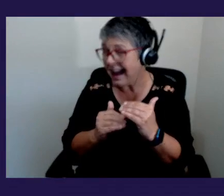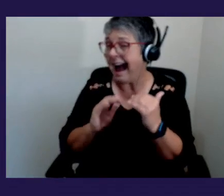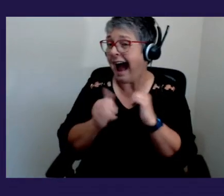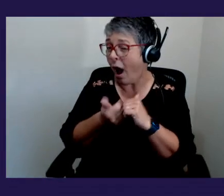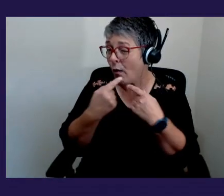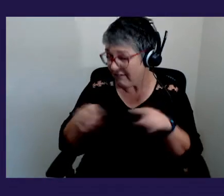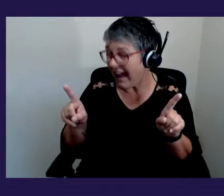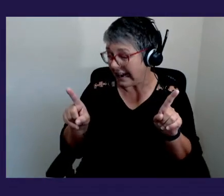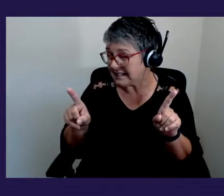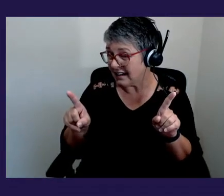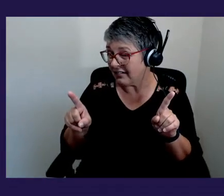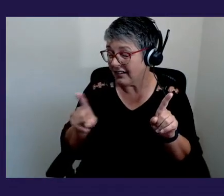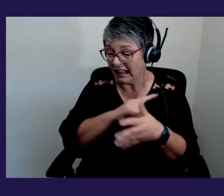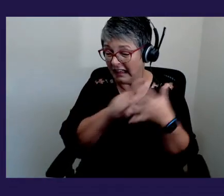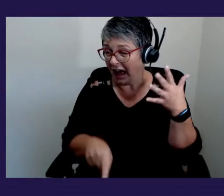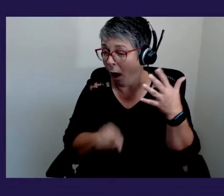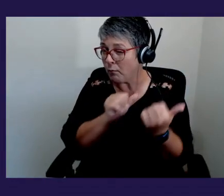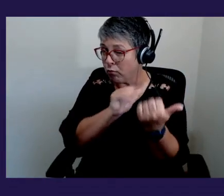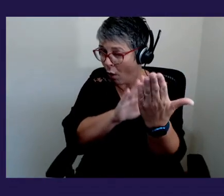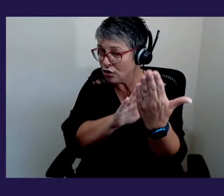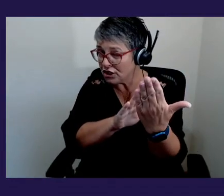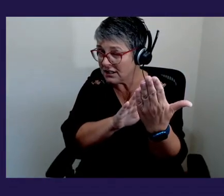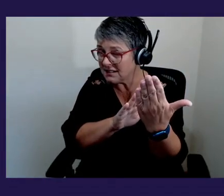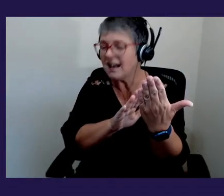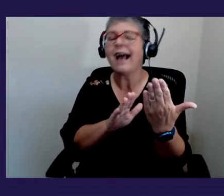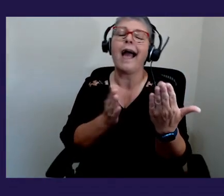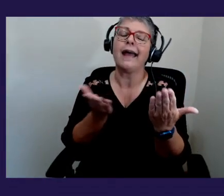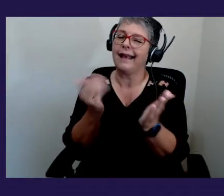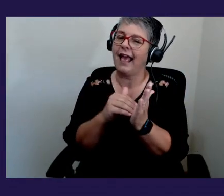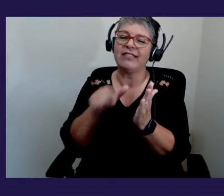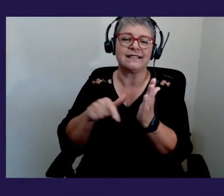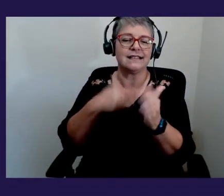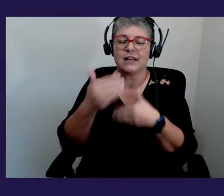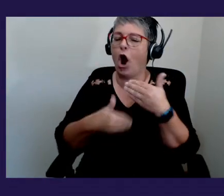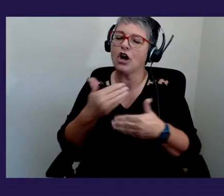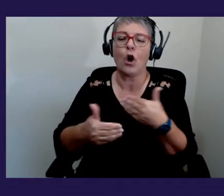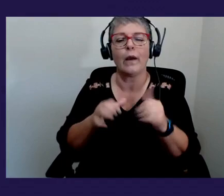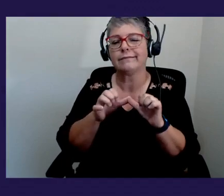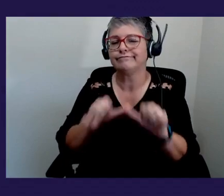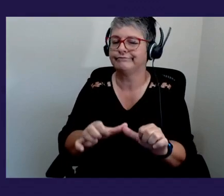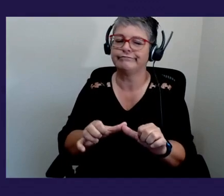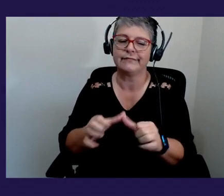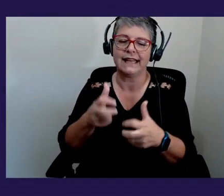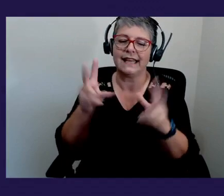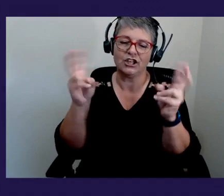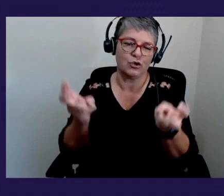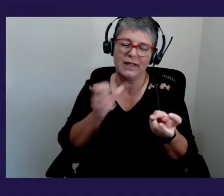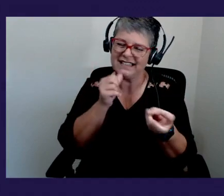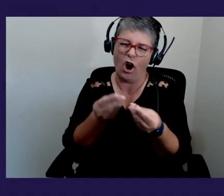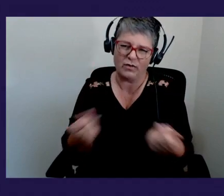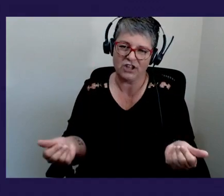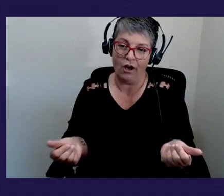of these approaches. And this is kind of an ongoing and unresolved issue so far. Next slide, please.